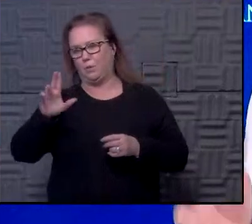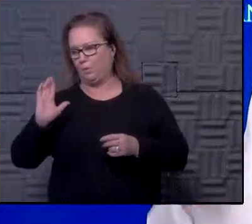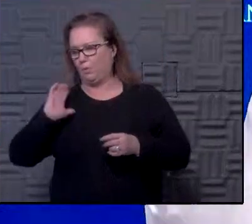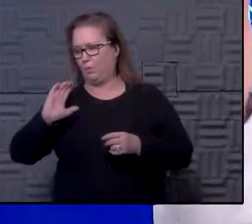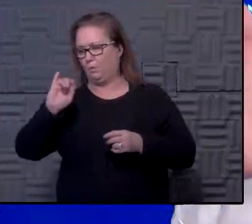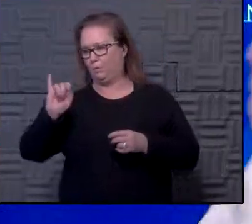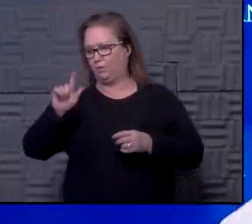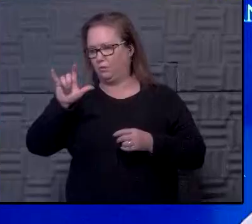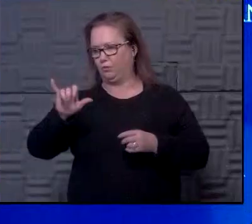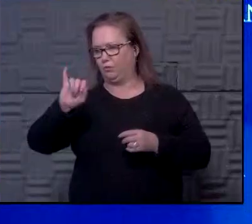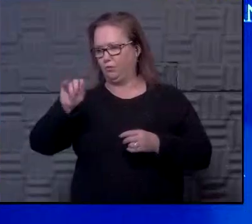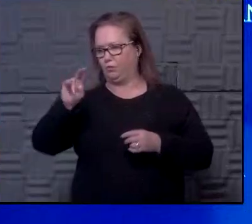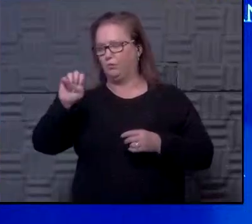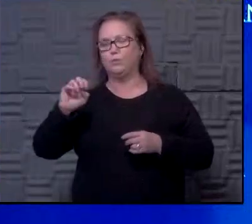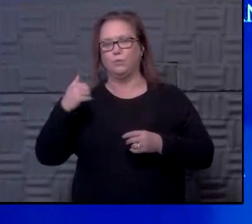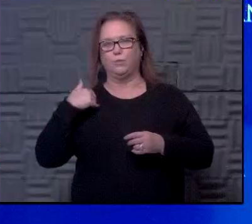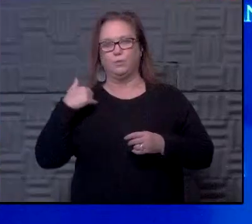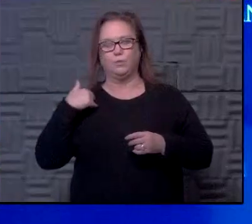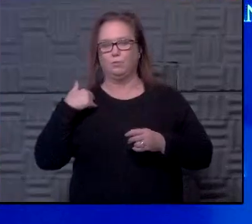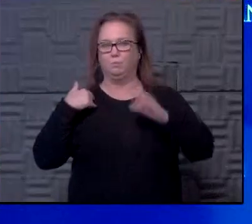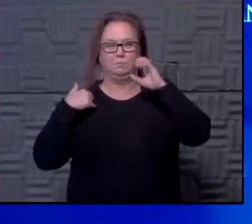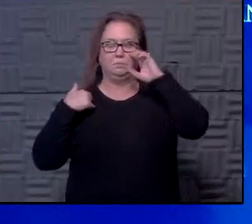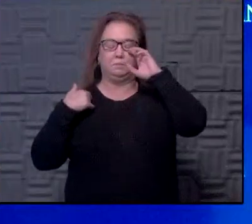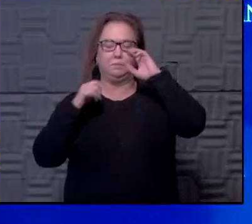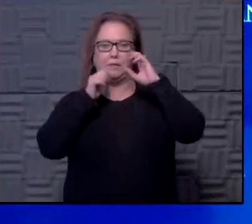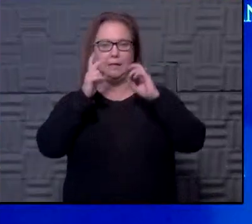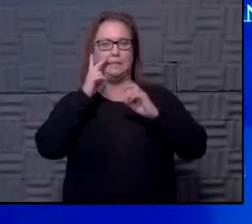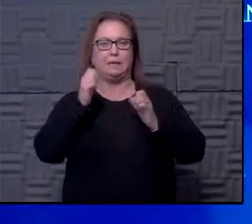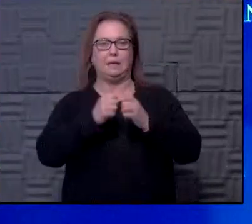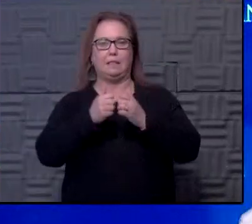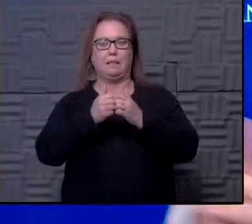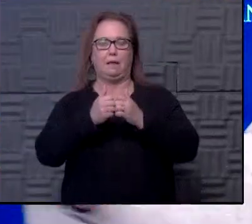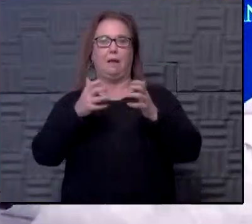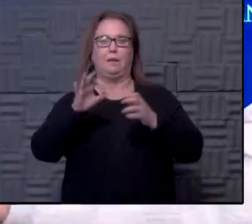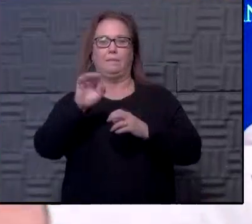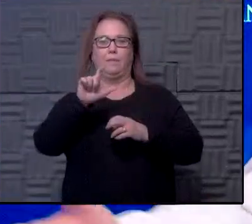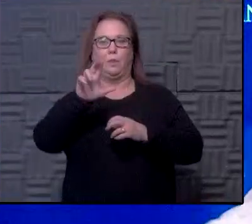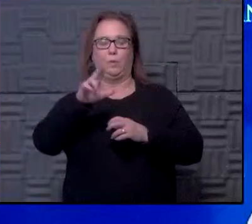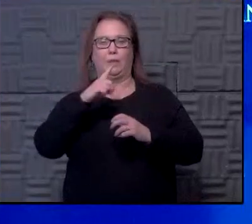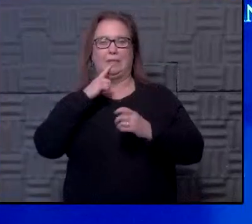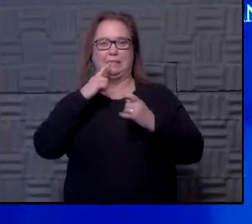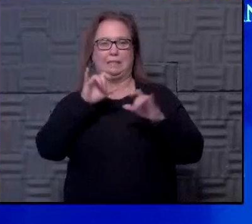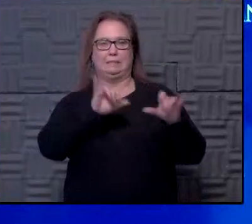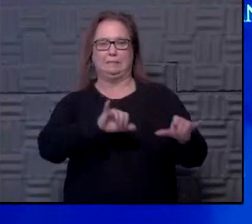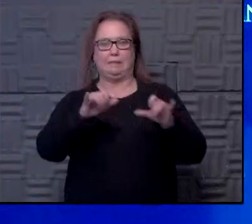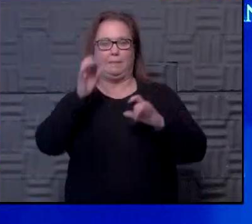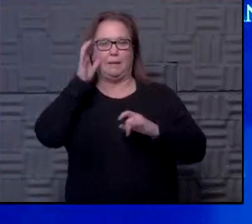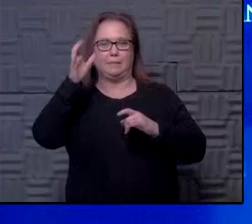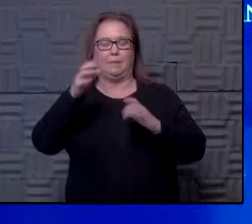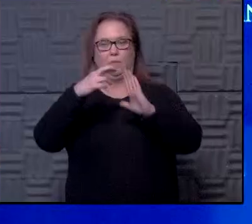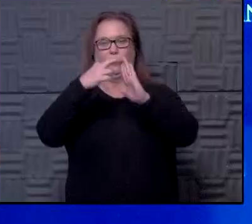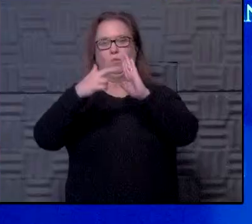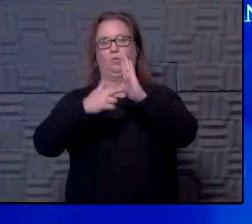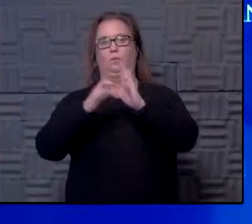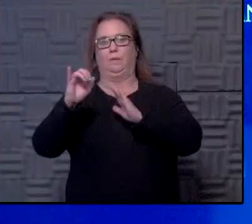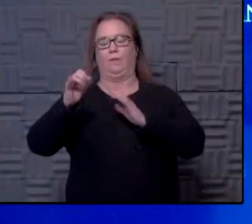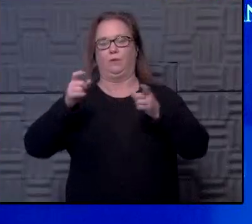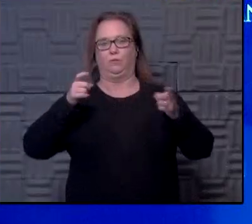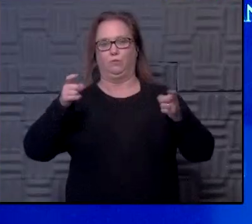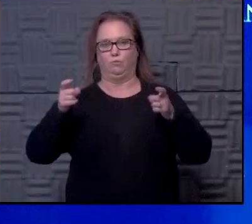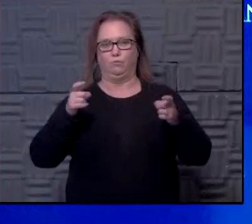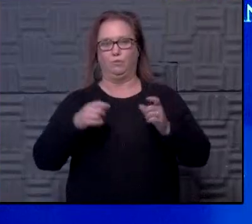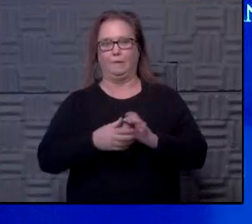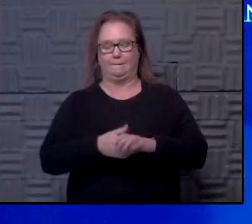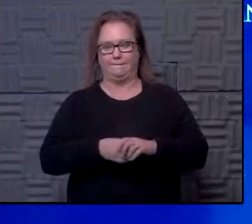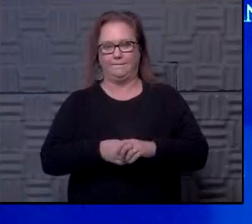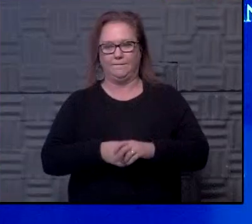back in July or June, and they really didn't see a lot of influenza there, and I think they attributed it to the same thing. Yep. The rules of infection control, what do you